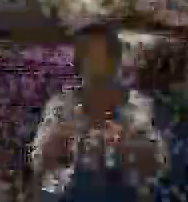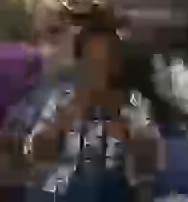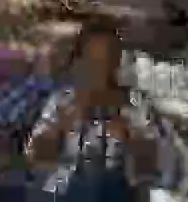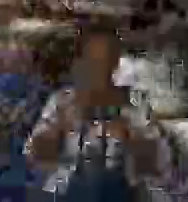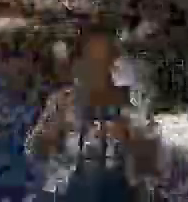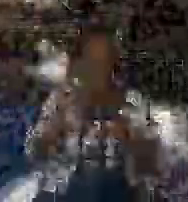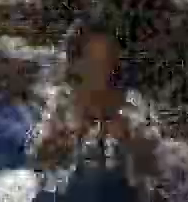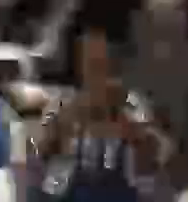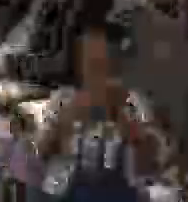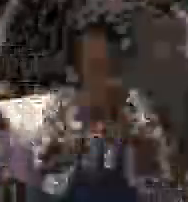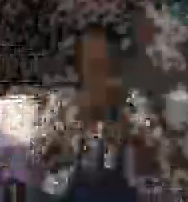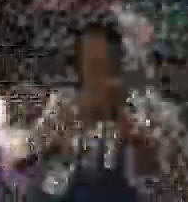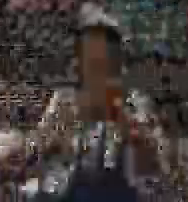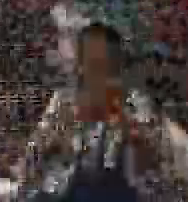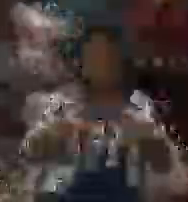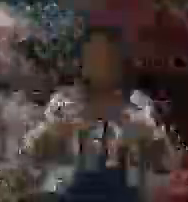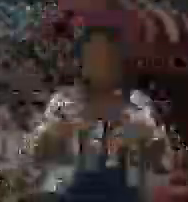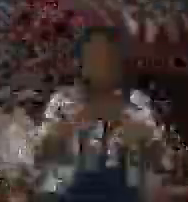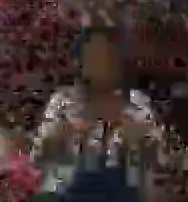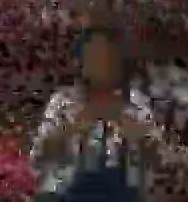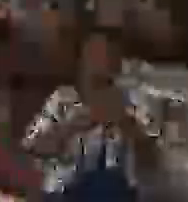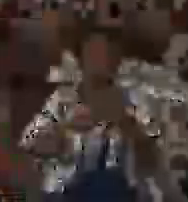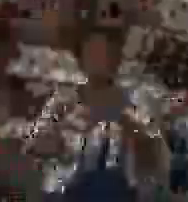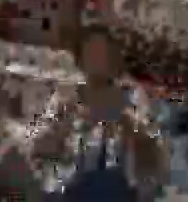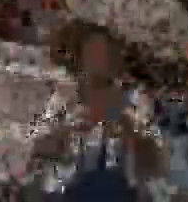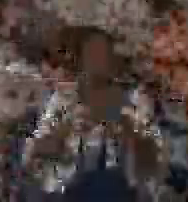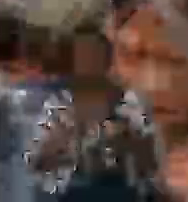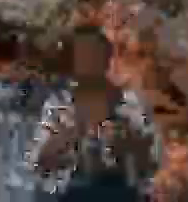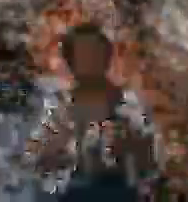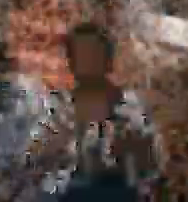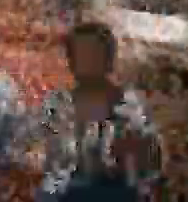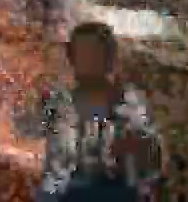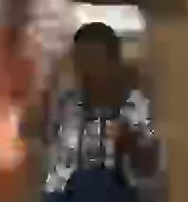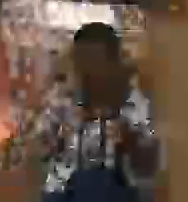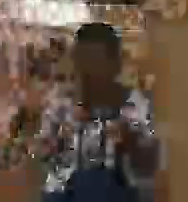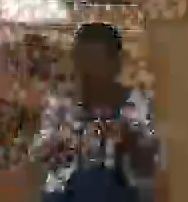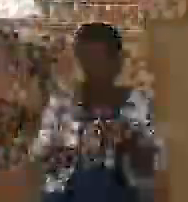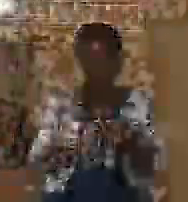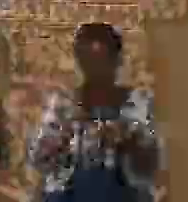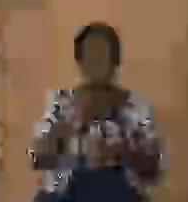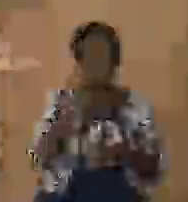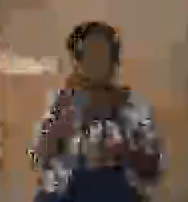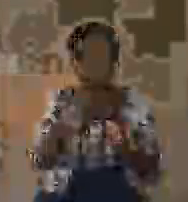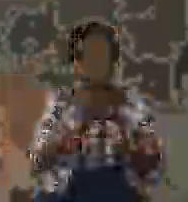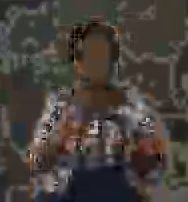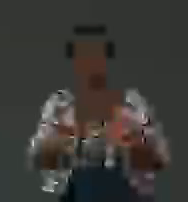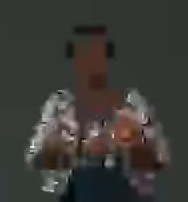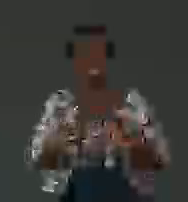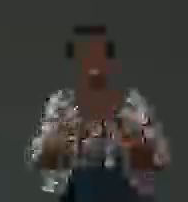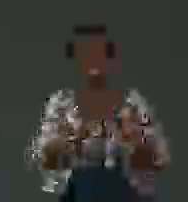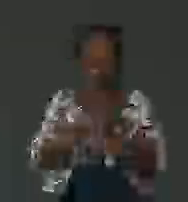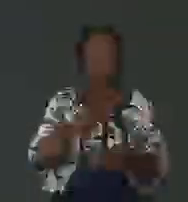it. All the stress of your life, everything will vanish away. I know it. The